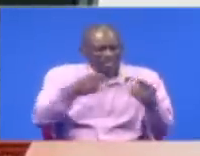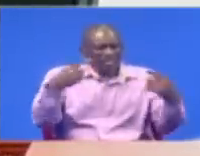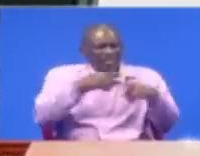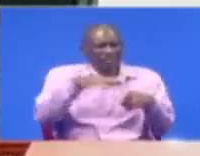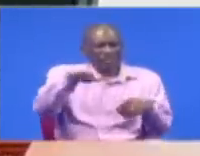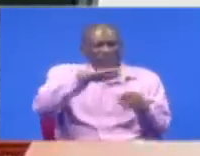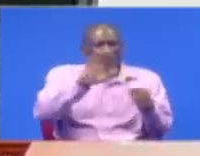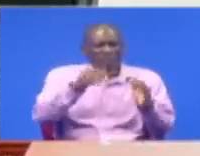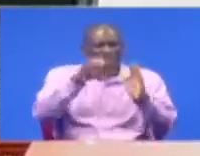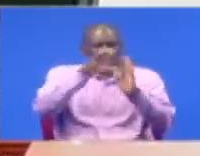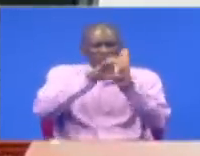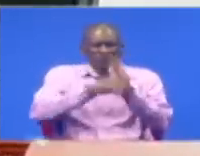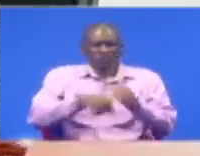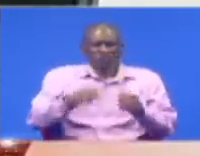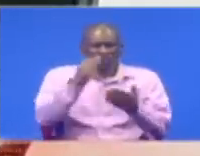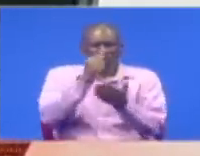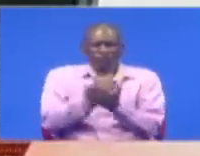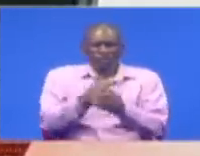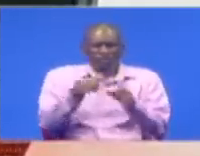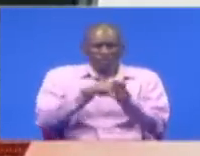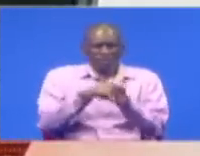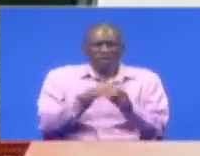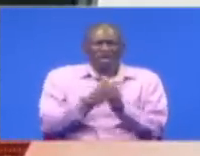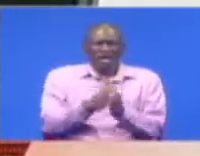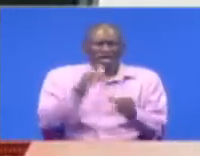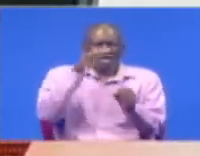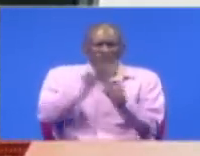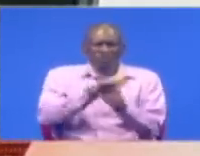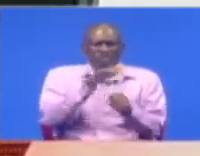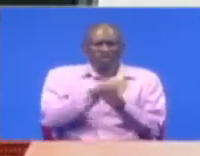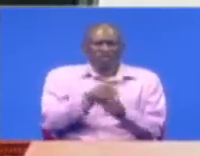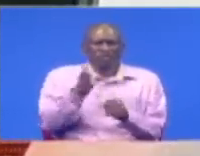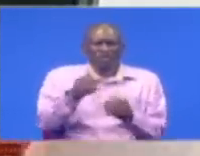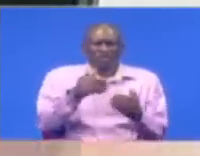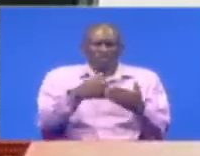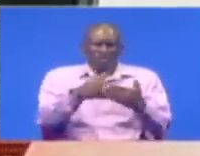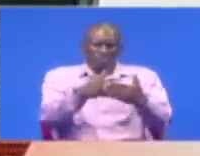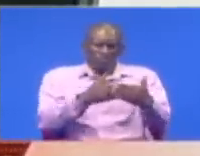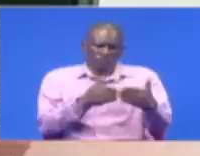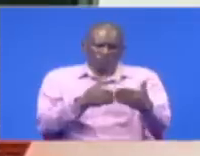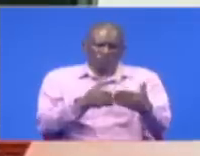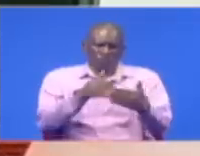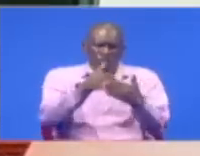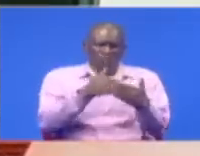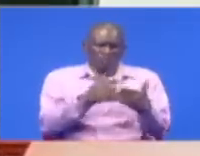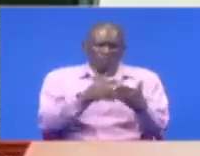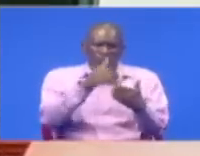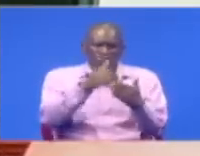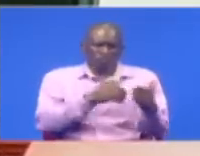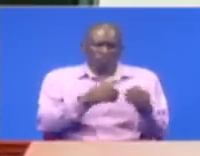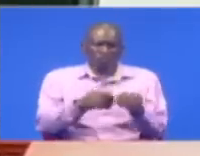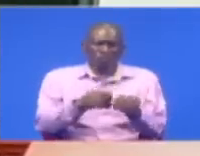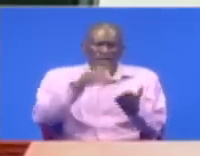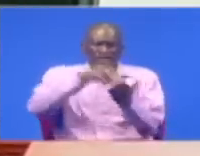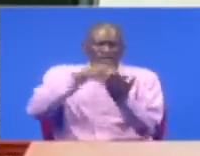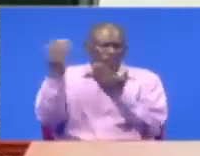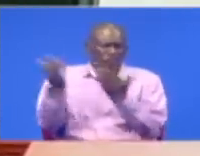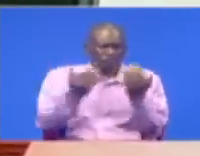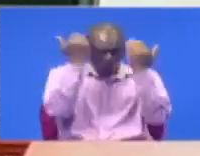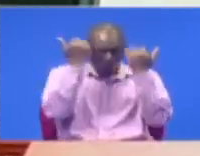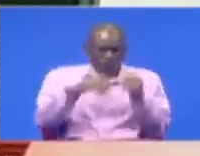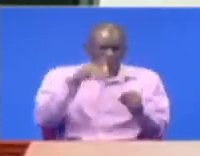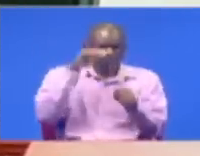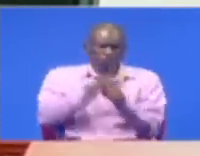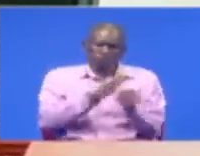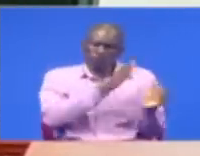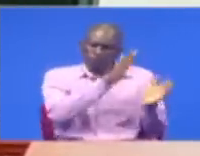a constitutional office holder. There's so much prior to alignment in court